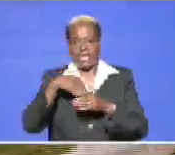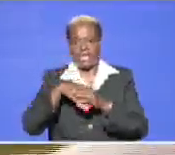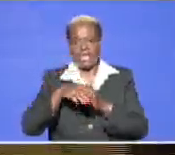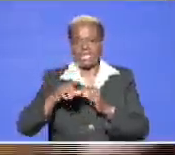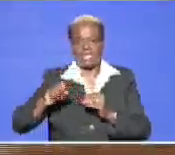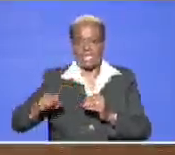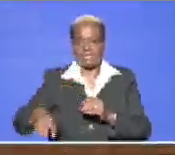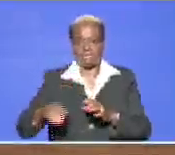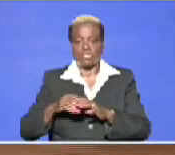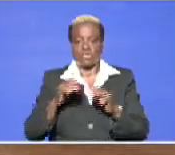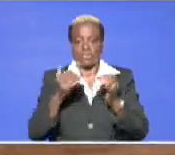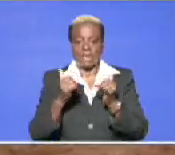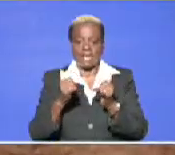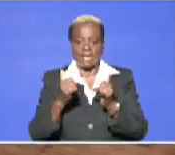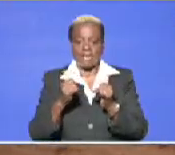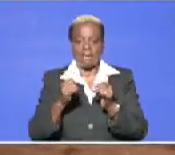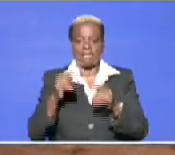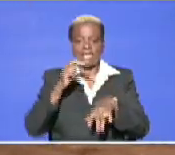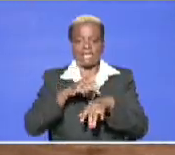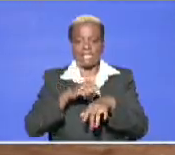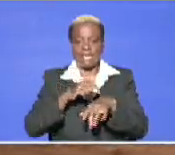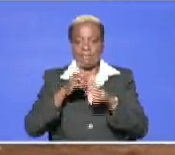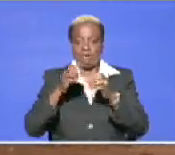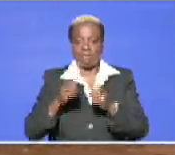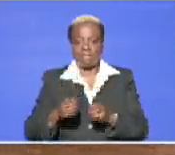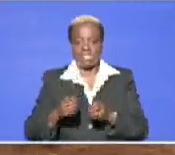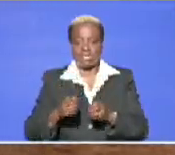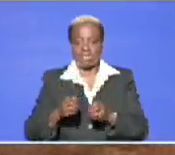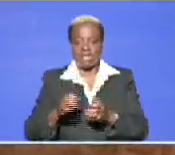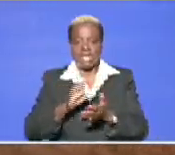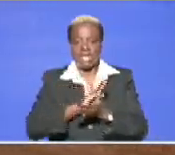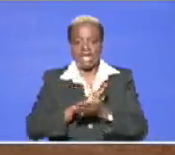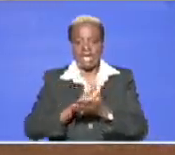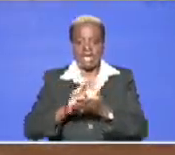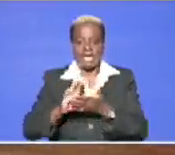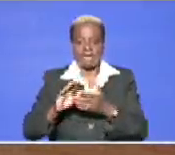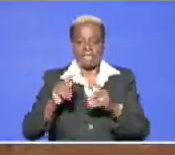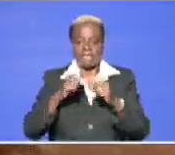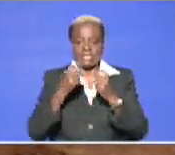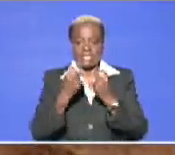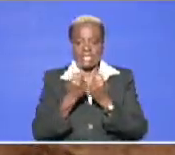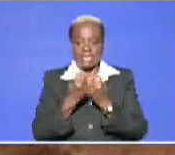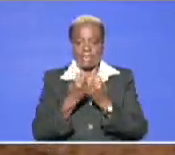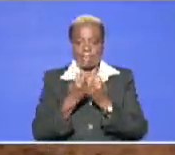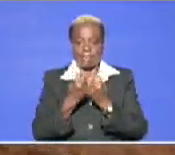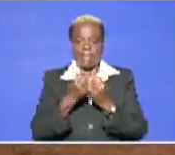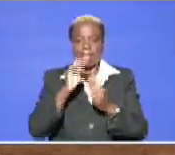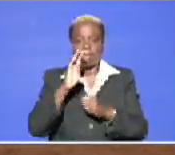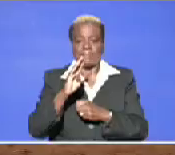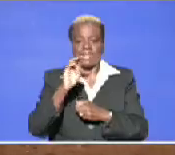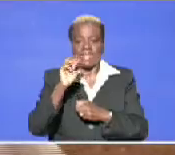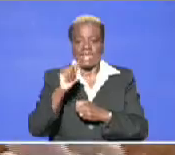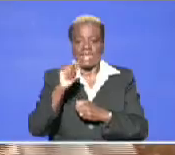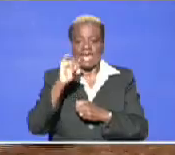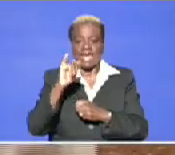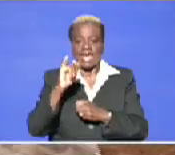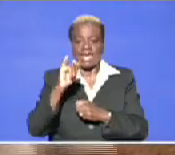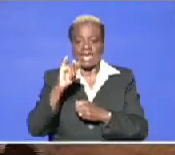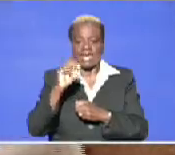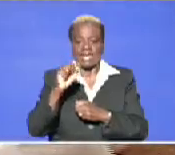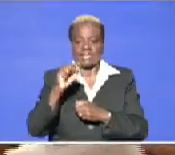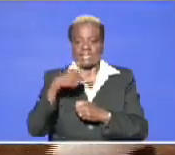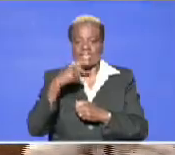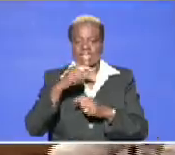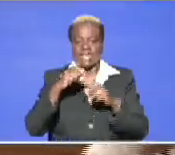time officials had cleared the field, sunlight had left the park, and by BAISS rules, the team that is up after 5, by the